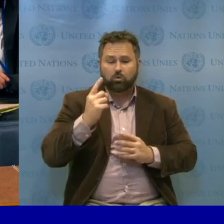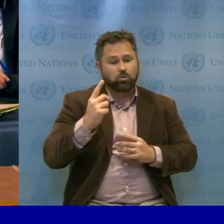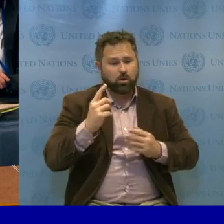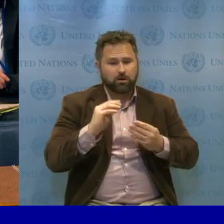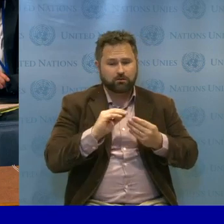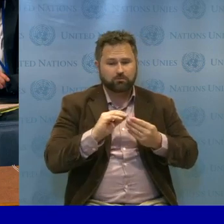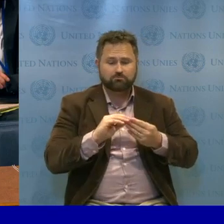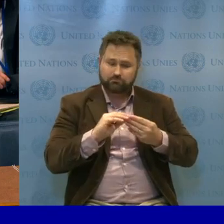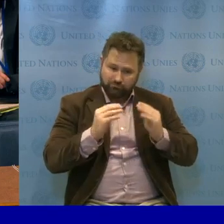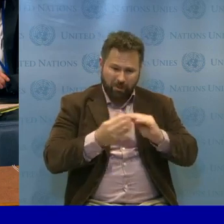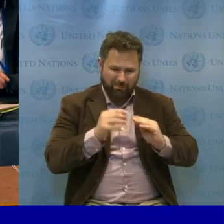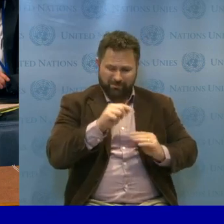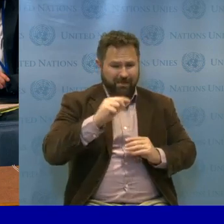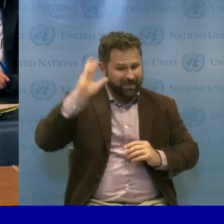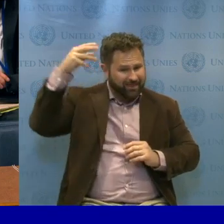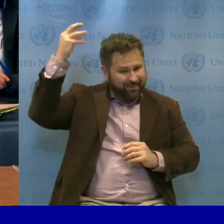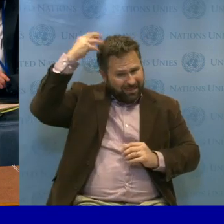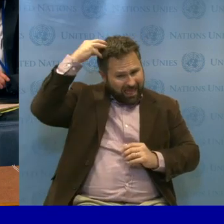Between